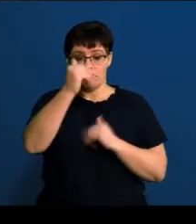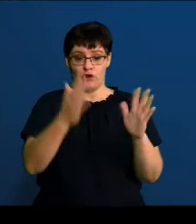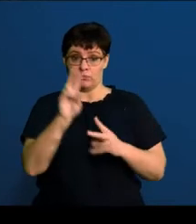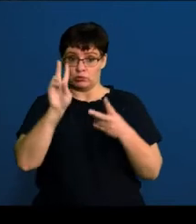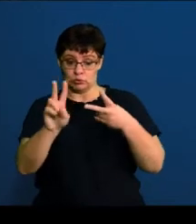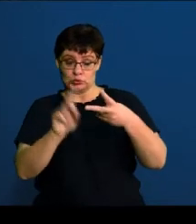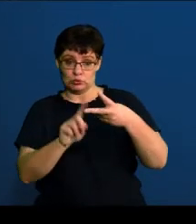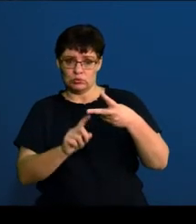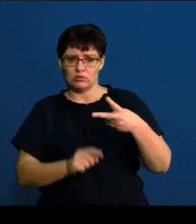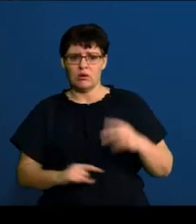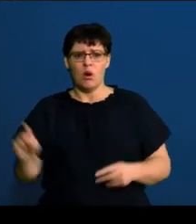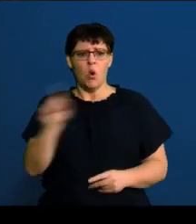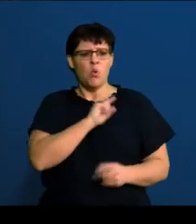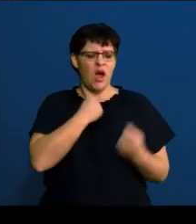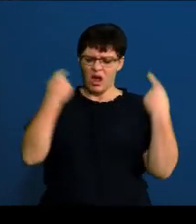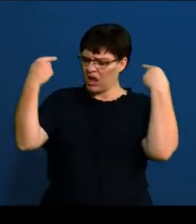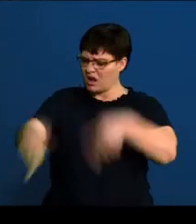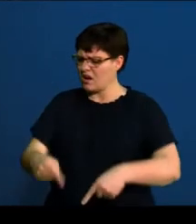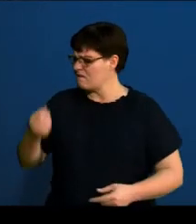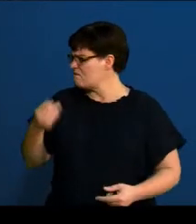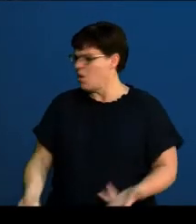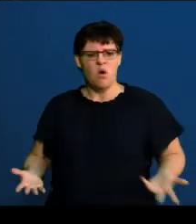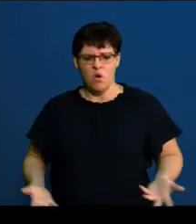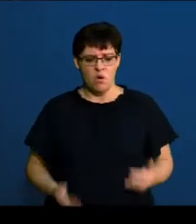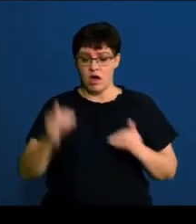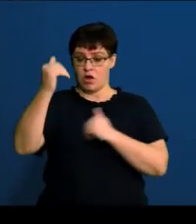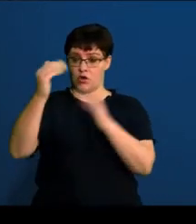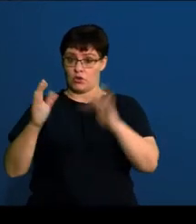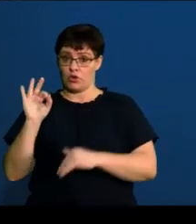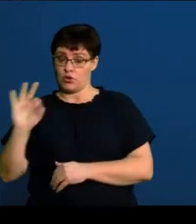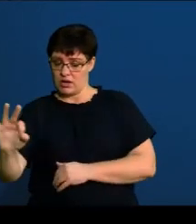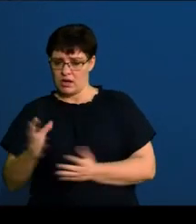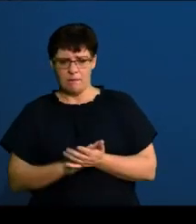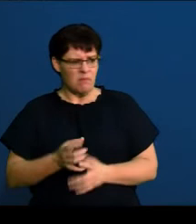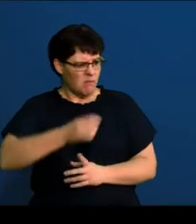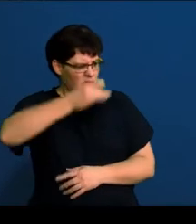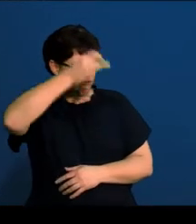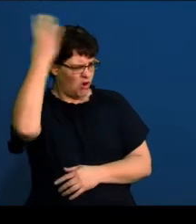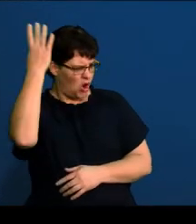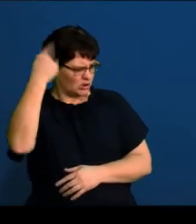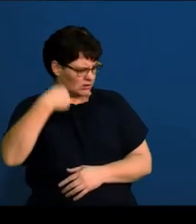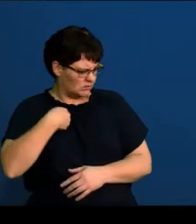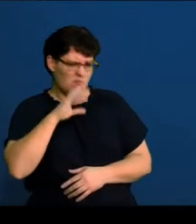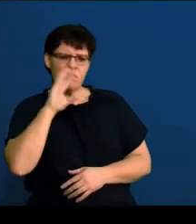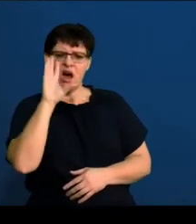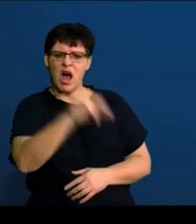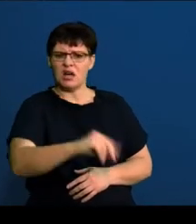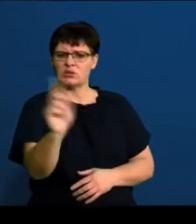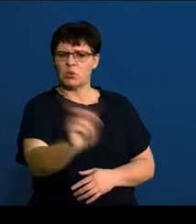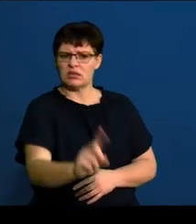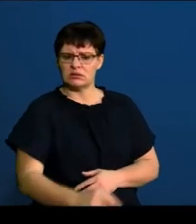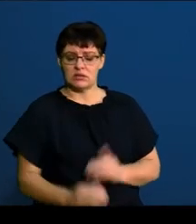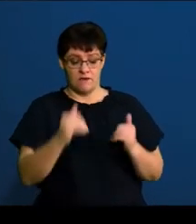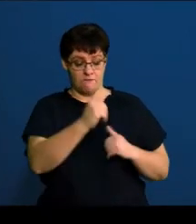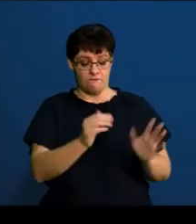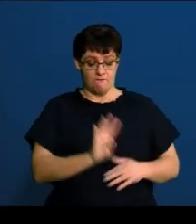why did I just come in here? Frame 3, did I forget what I was going to ask? Frame